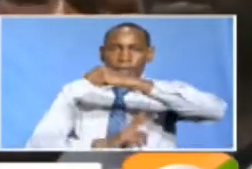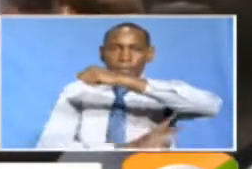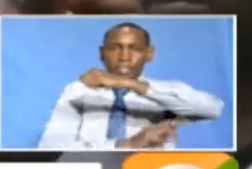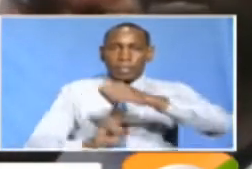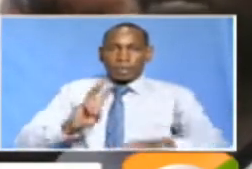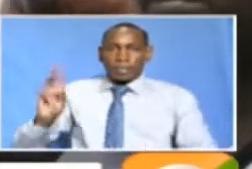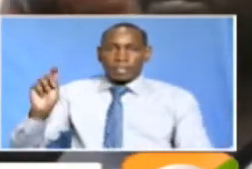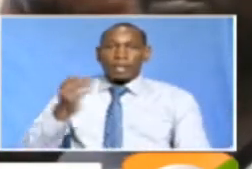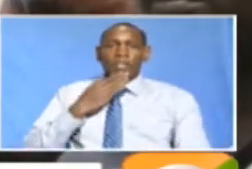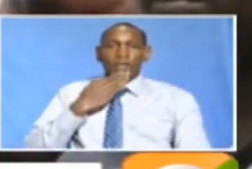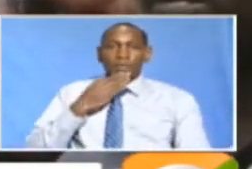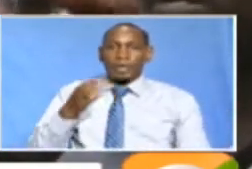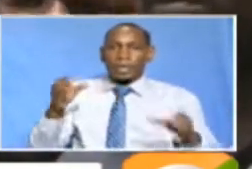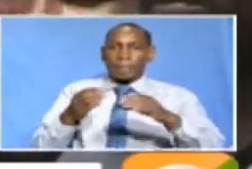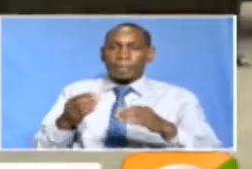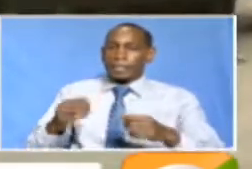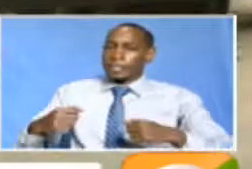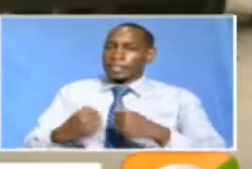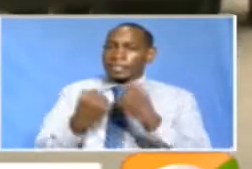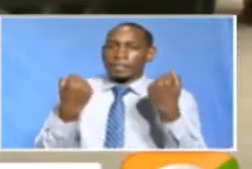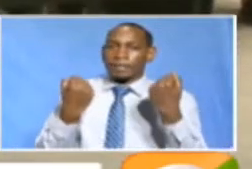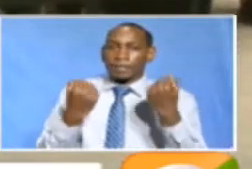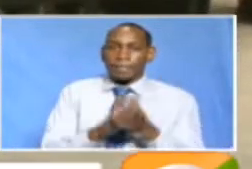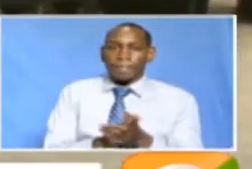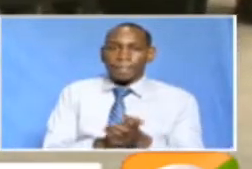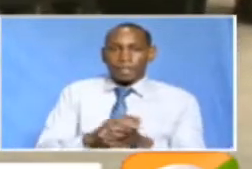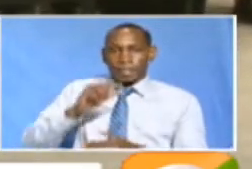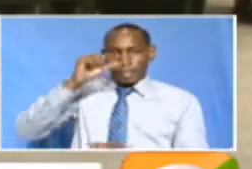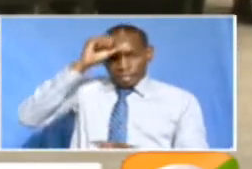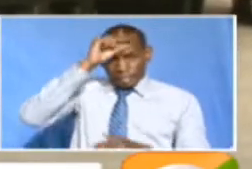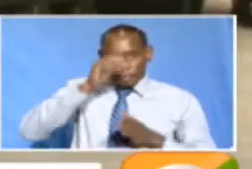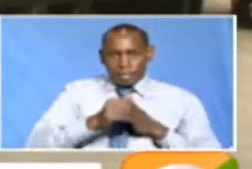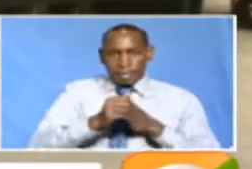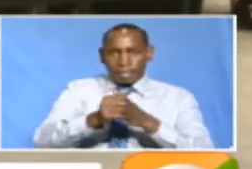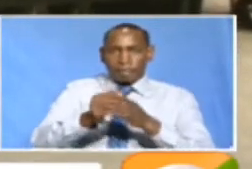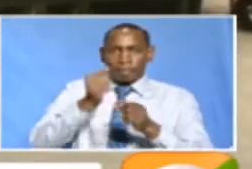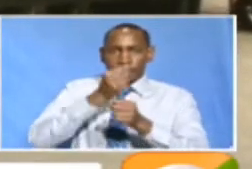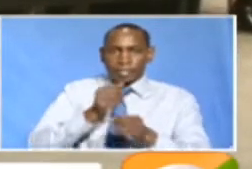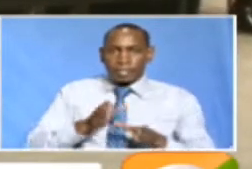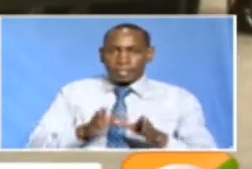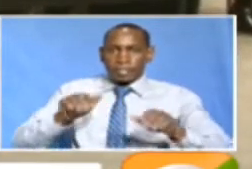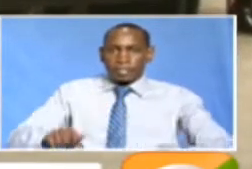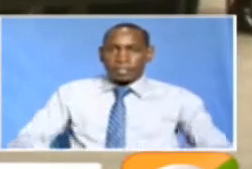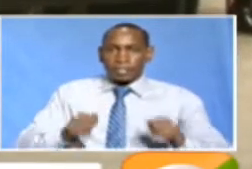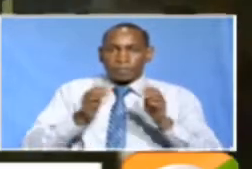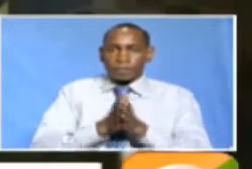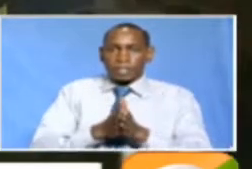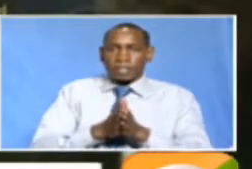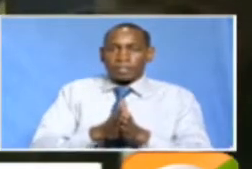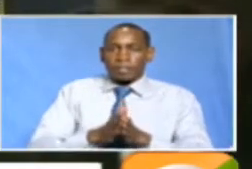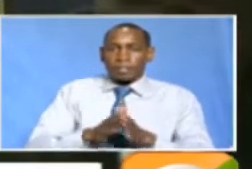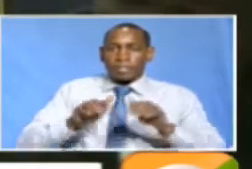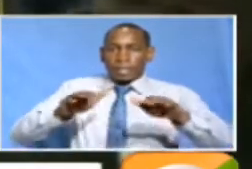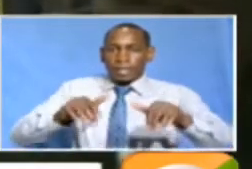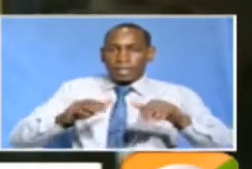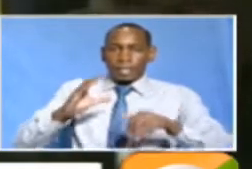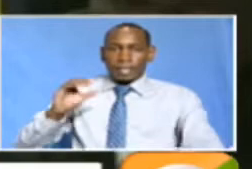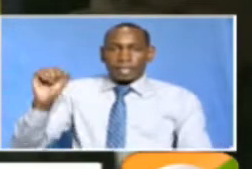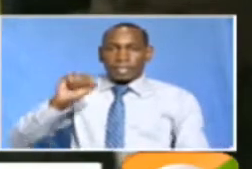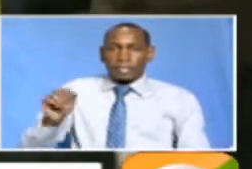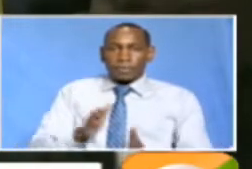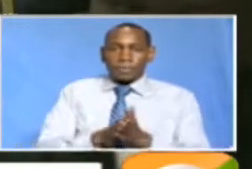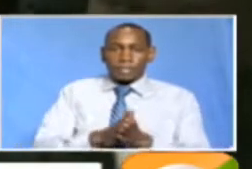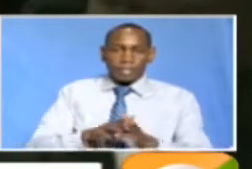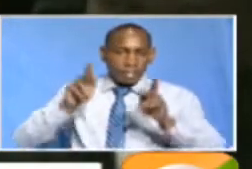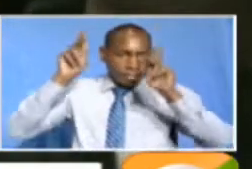Company has come to save them. The state-led sugar task force, co-chaired by Agriculture CS Mwangi Kiunjuri and Kakamega